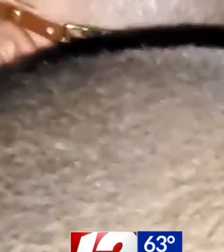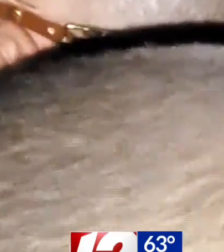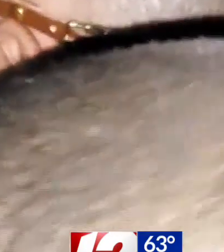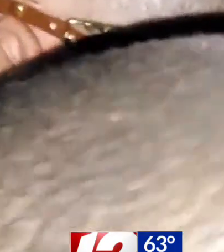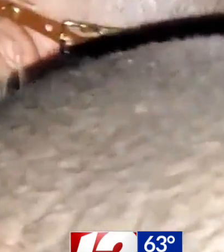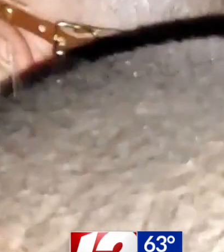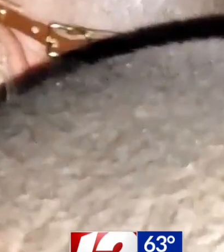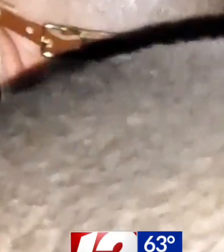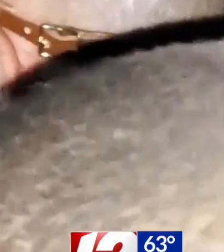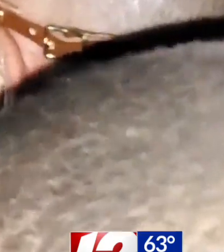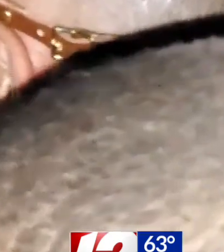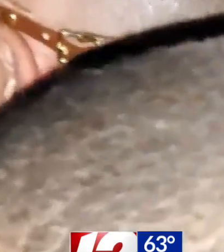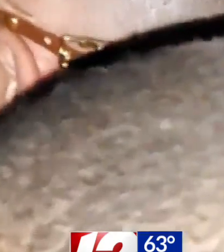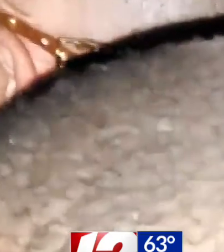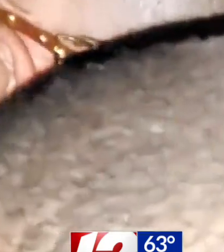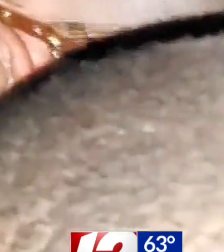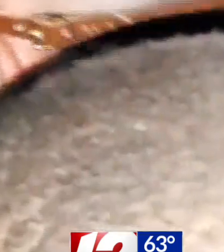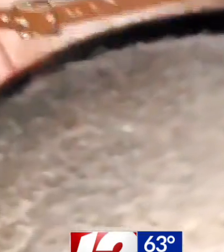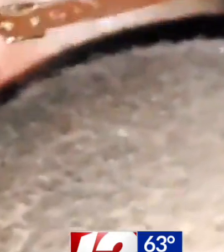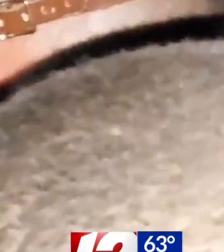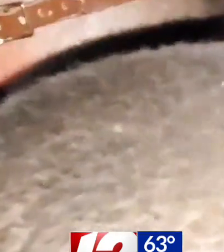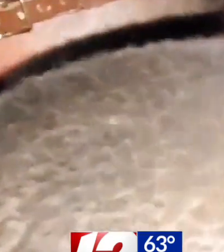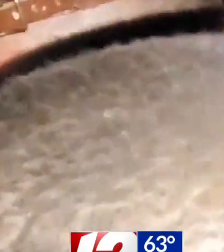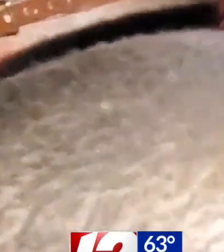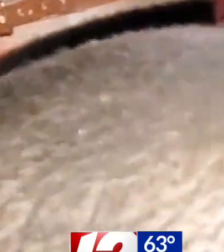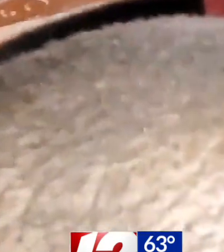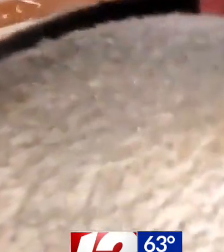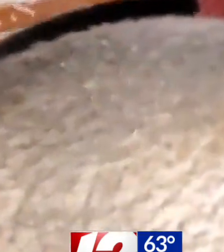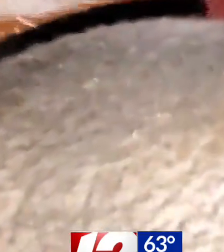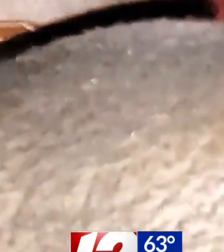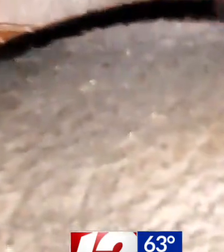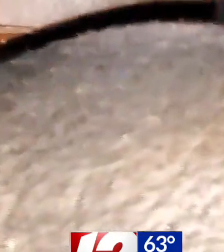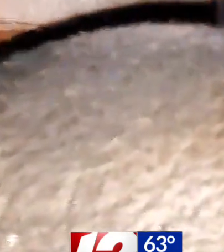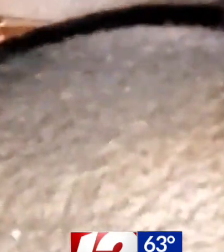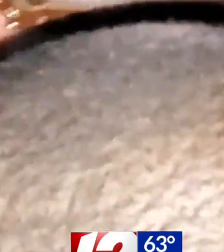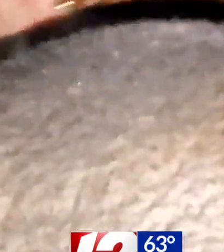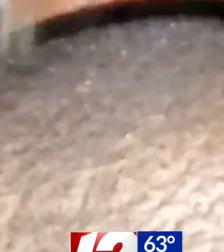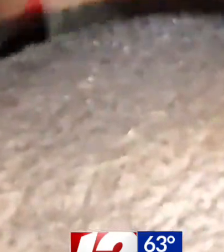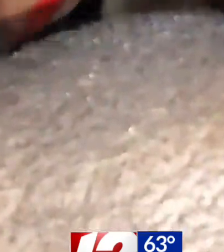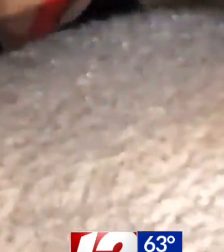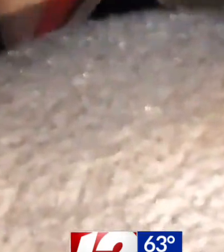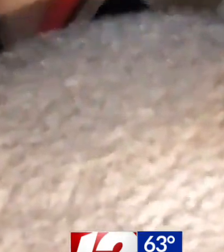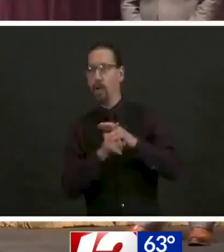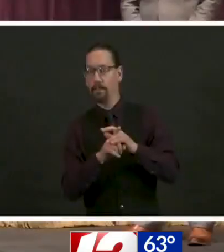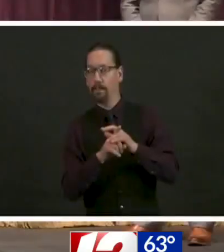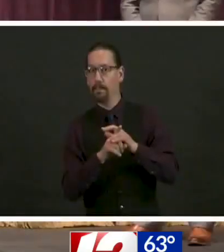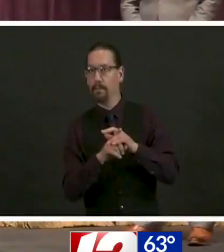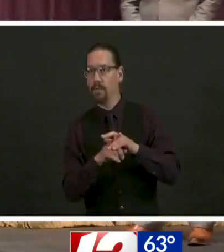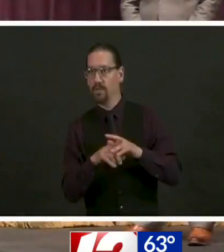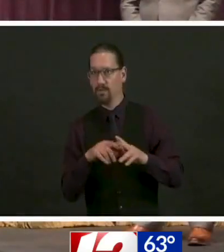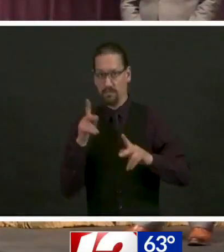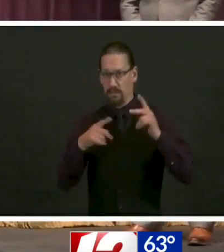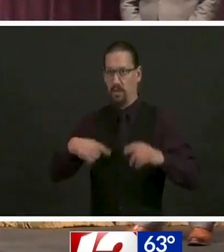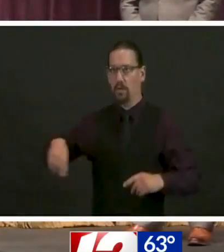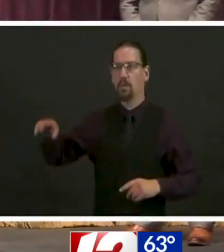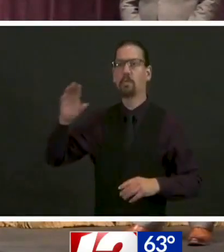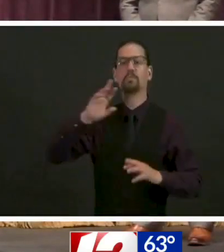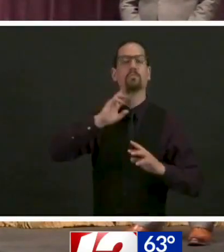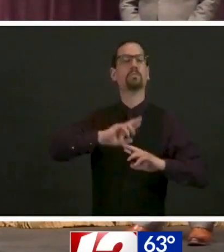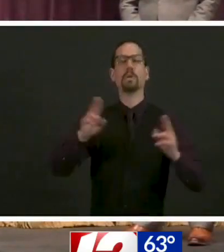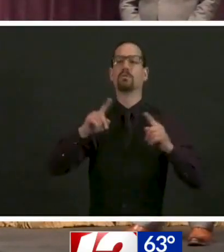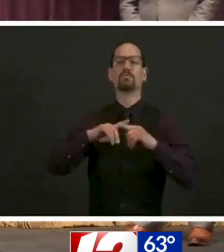Raimondo appeared without a mask at a Black Lives Matter protest at the State House back in June, the governor was tested for the coronavirus. She later apologized for